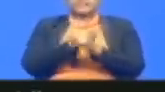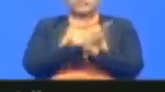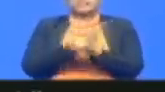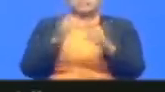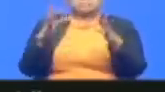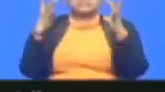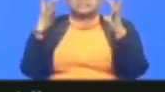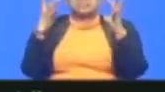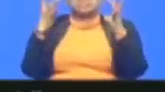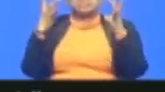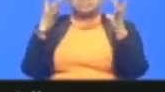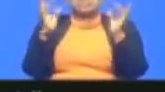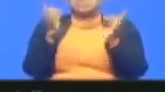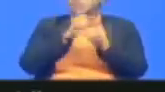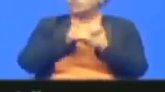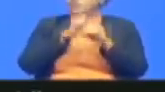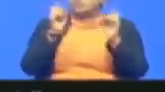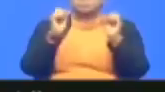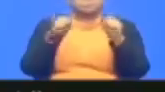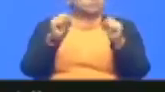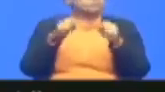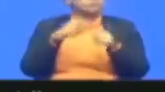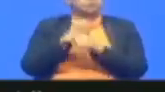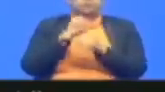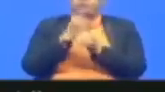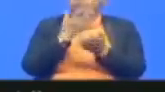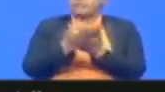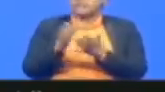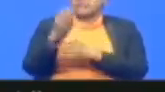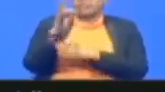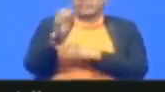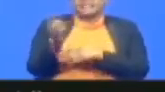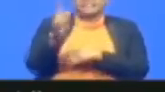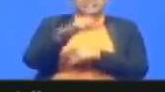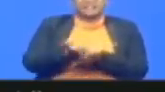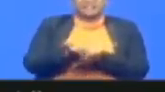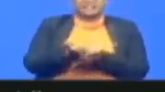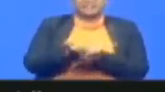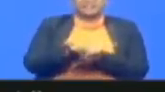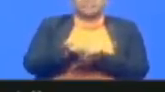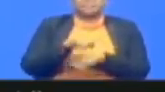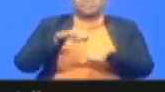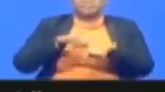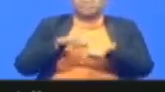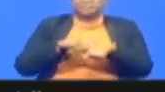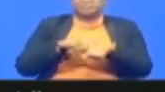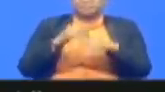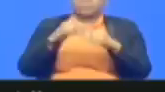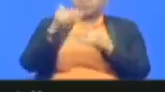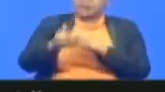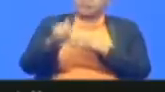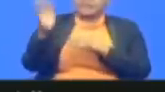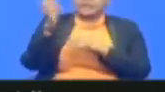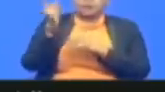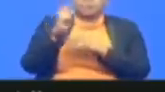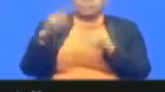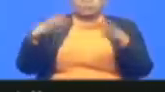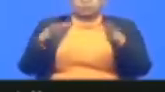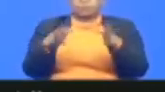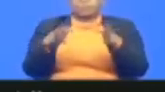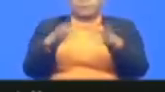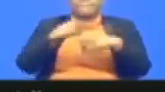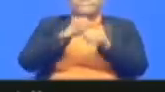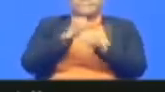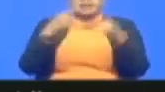not possible to do things in 30 days. Straight after the Nairobi Regeneration Team made this announcement, the